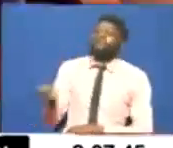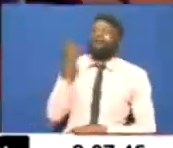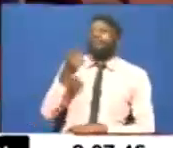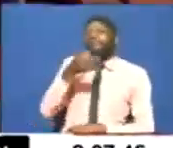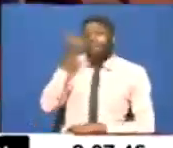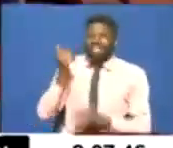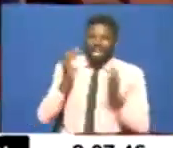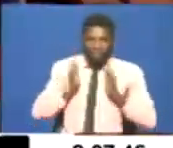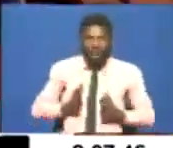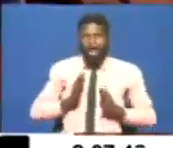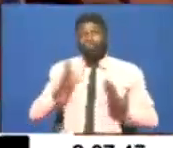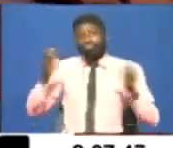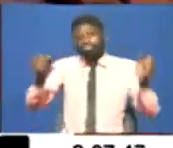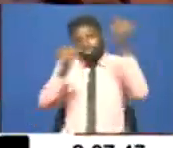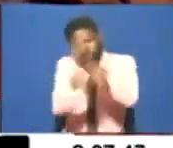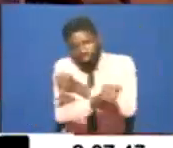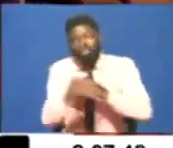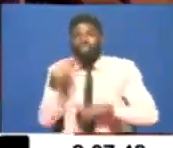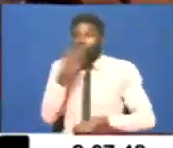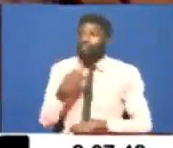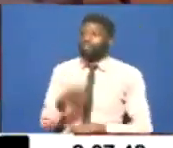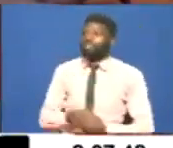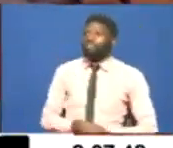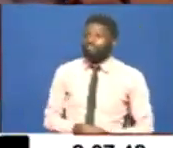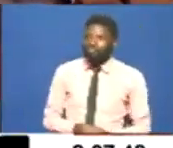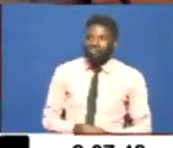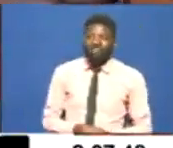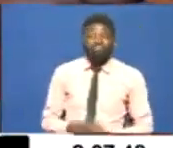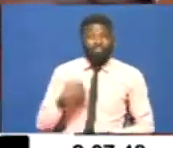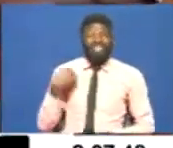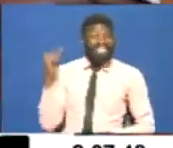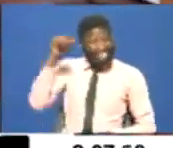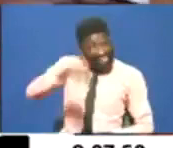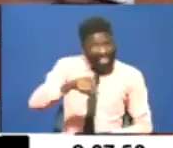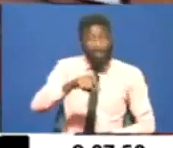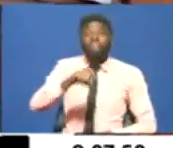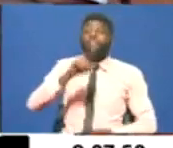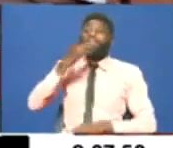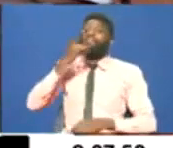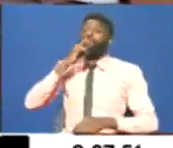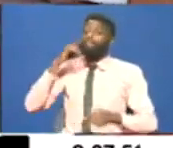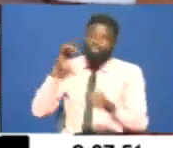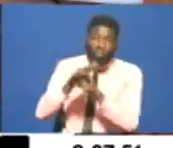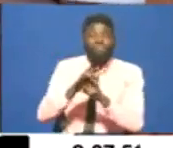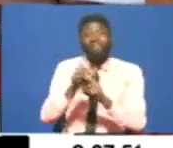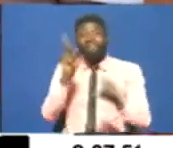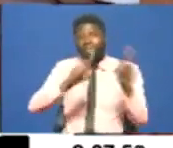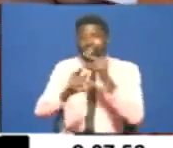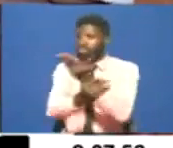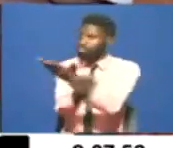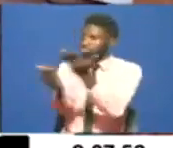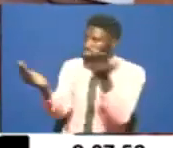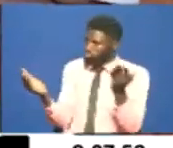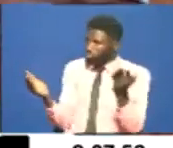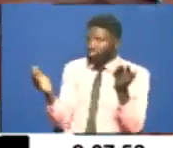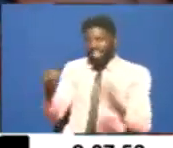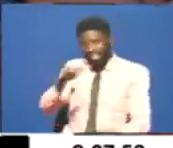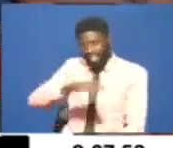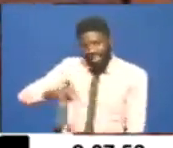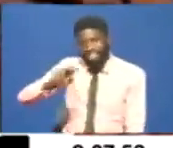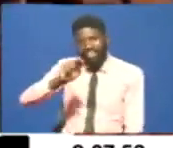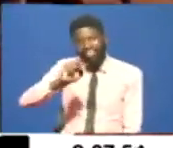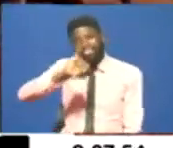successor. Nimekuja hapa ili nihakikishie wale wasapili wako hapa Njiru, wale wako